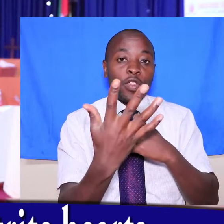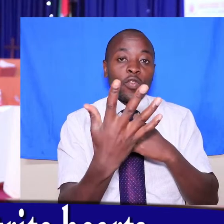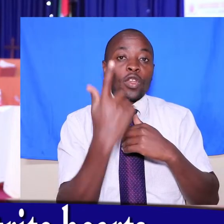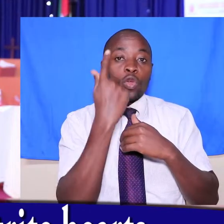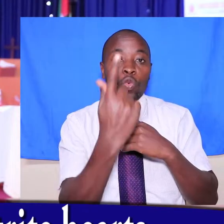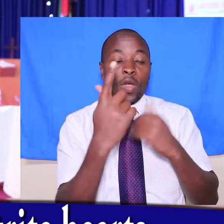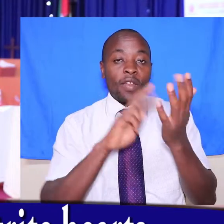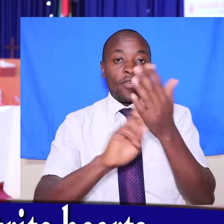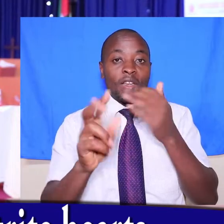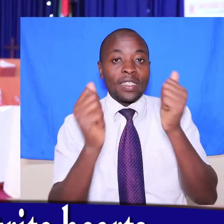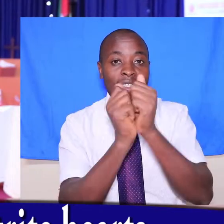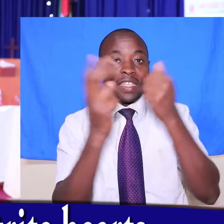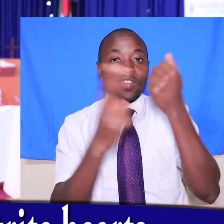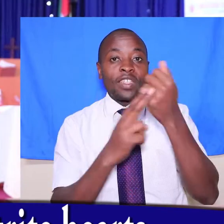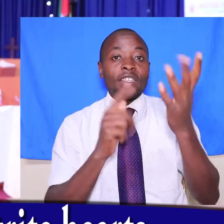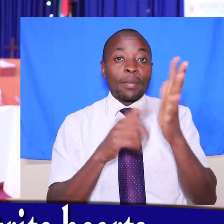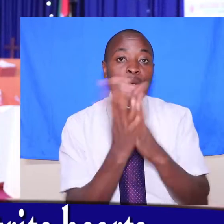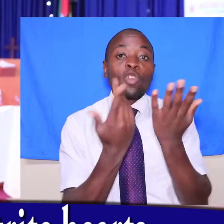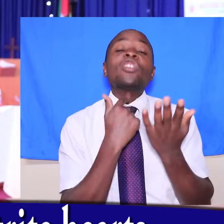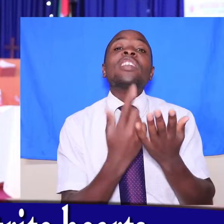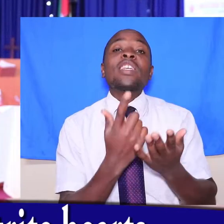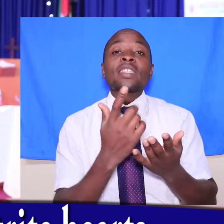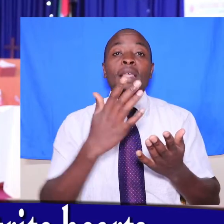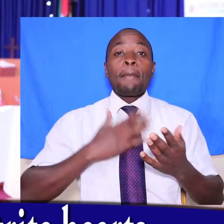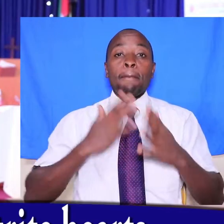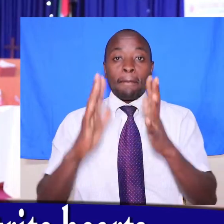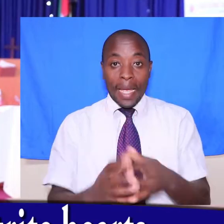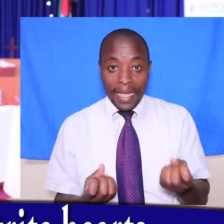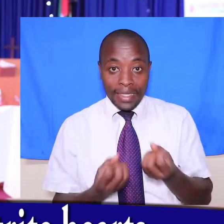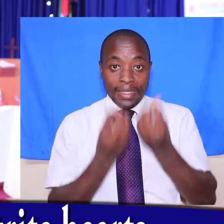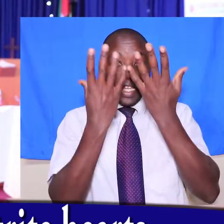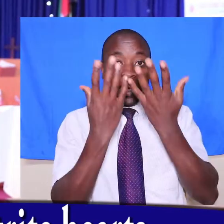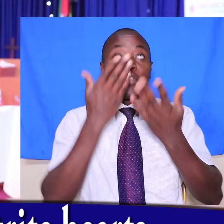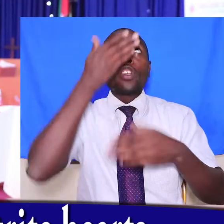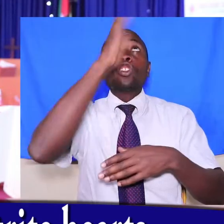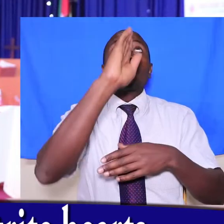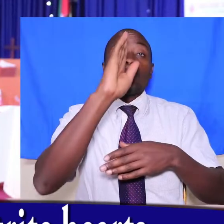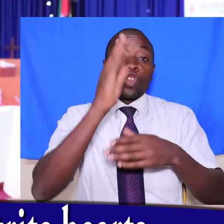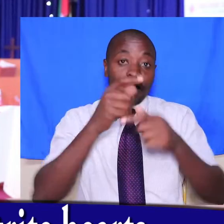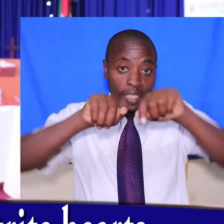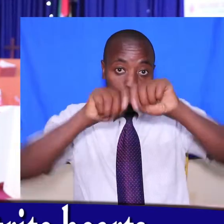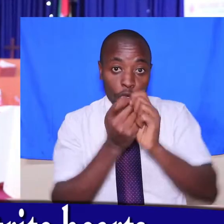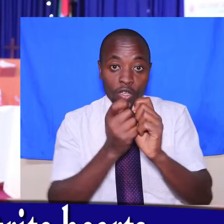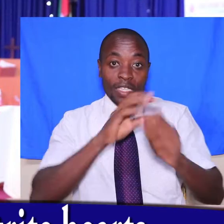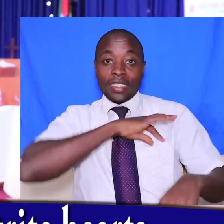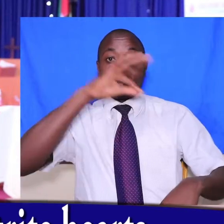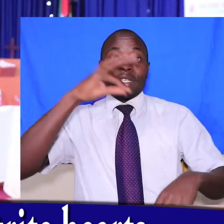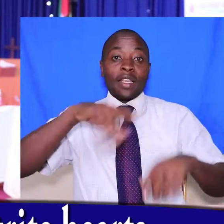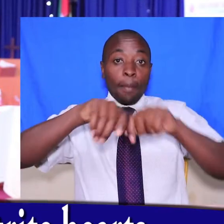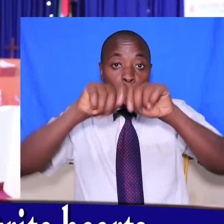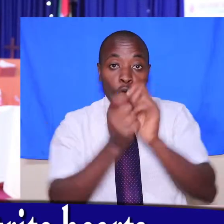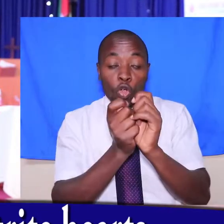read verse 17. The Bible says, "My sacrifice, O God, is a broken spirit. A broken